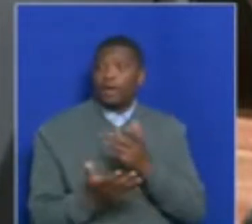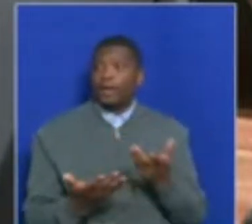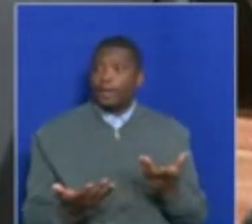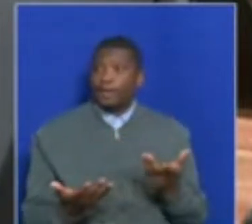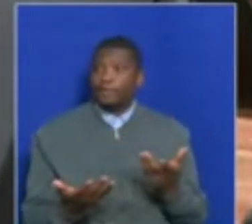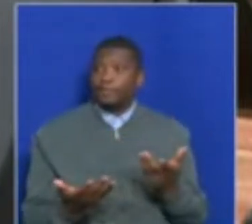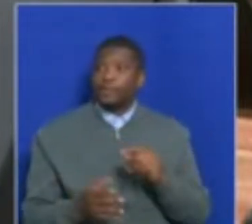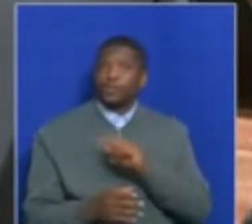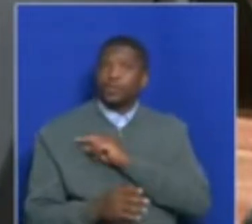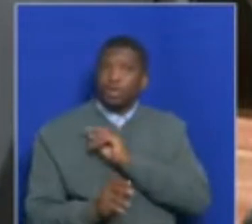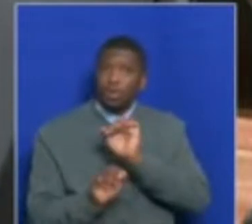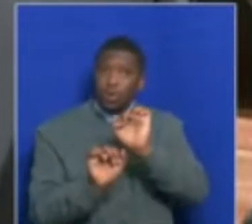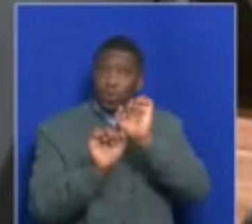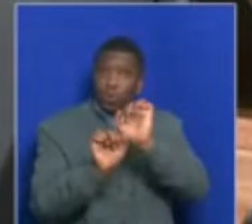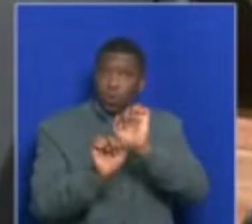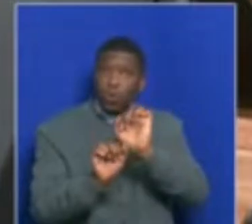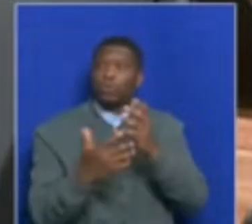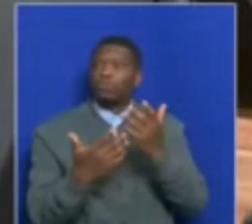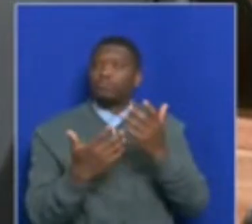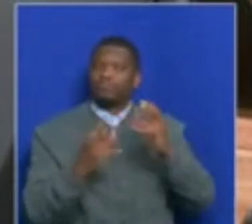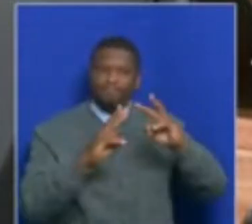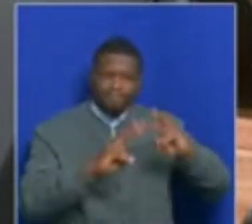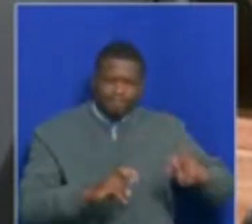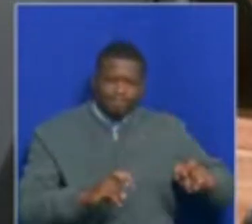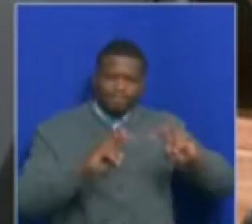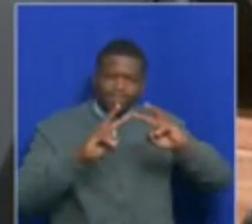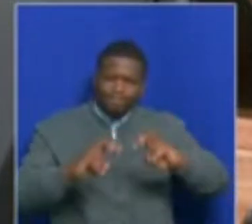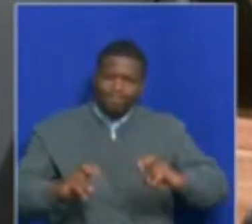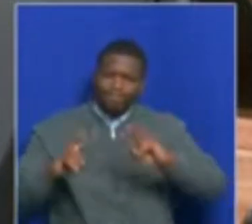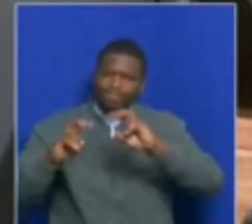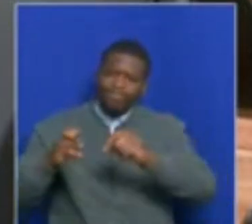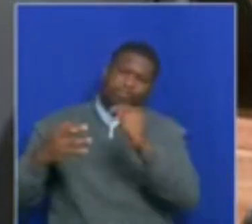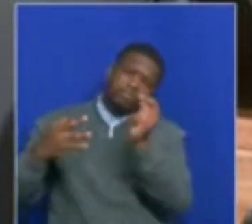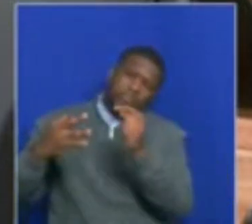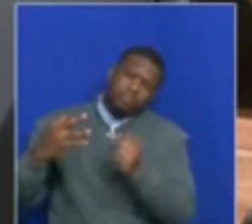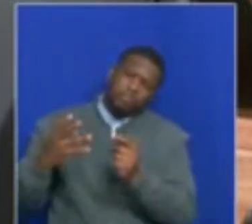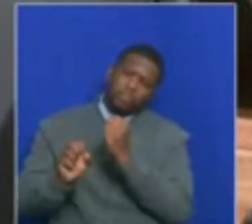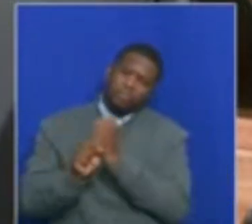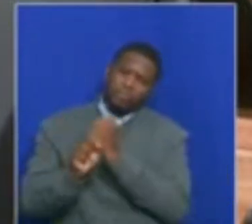investigations into the task teams are relevant to our terms of reference.